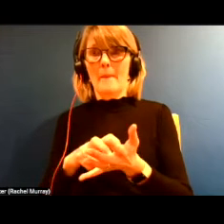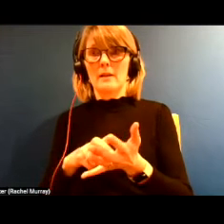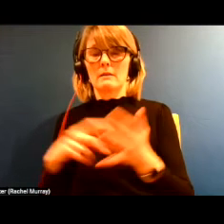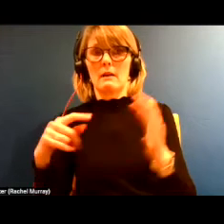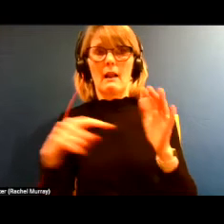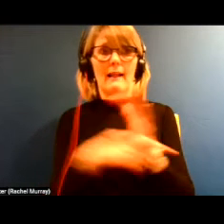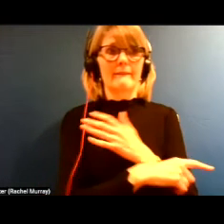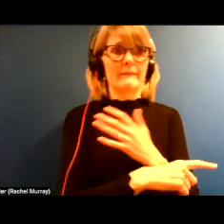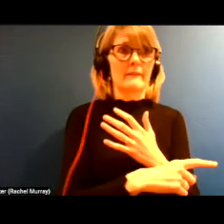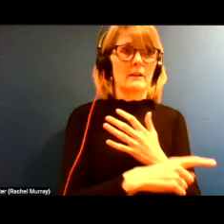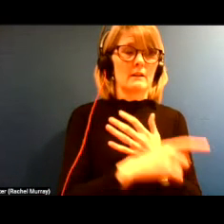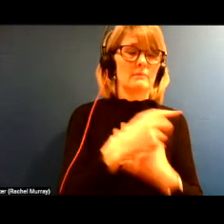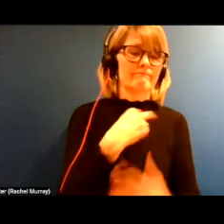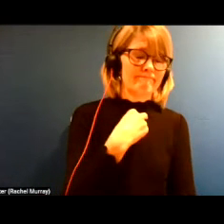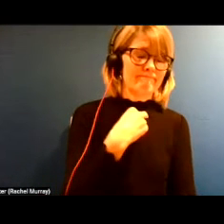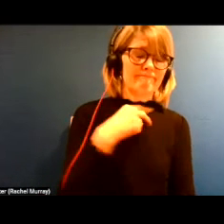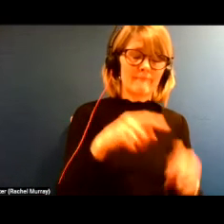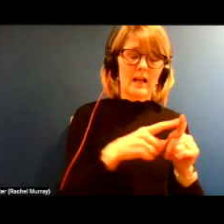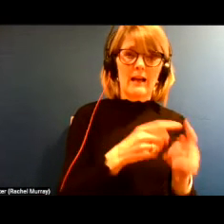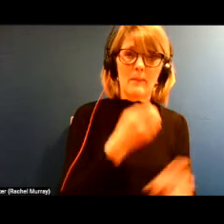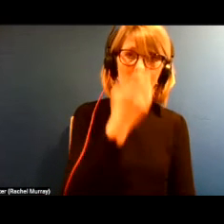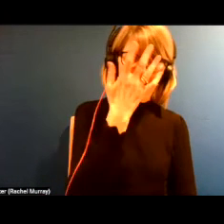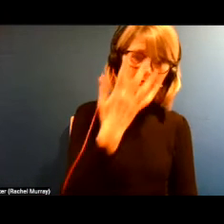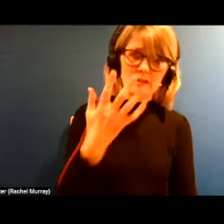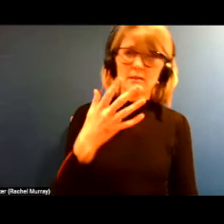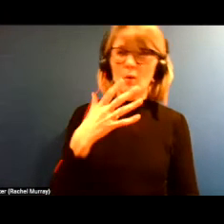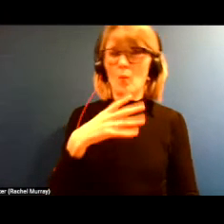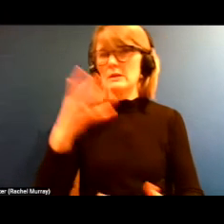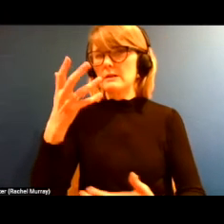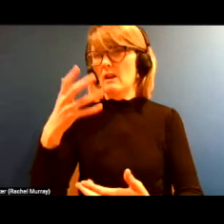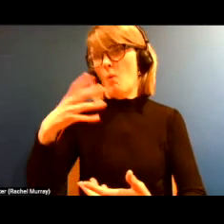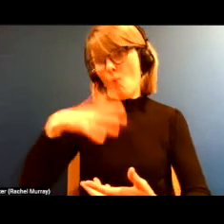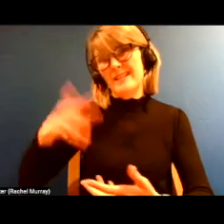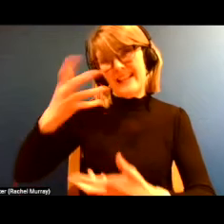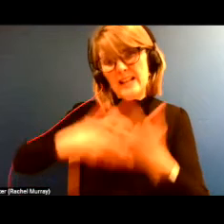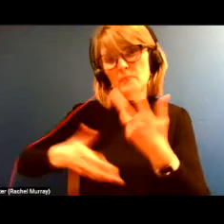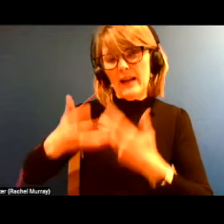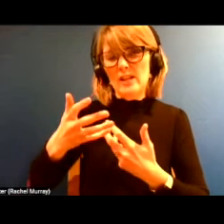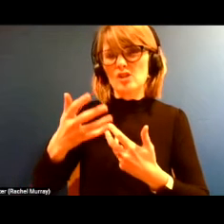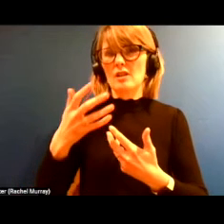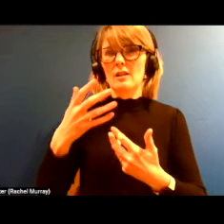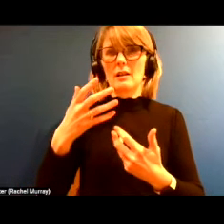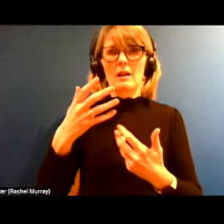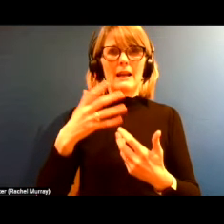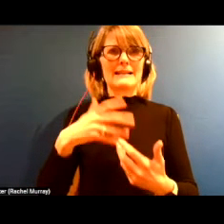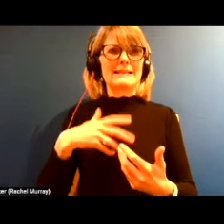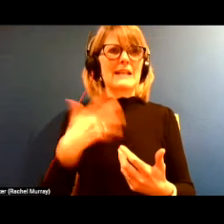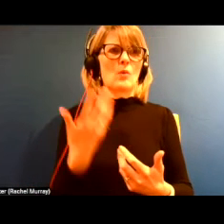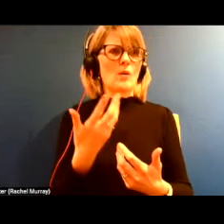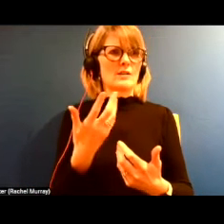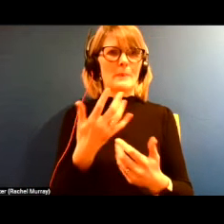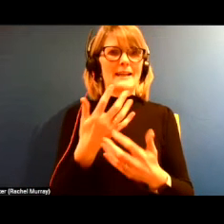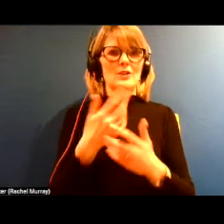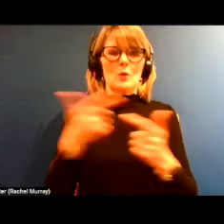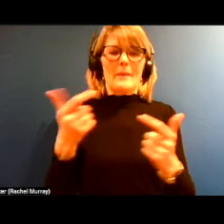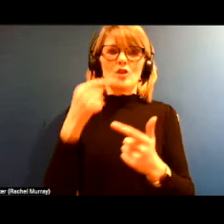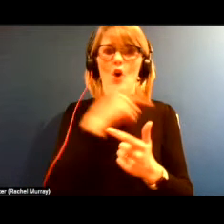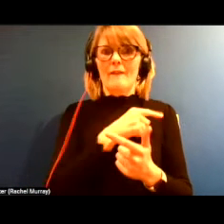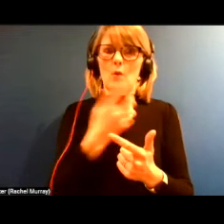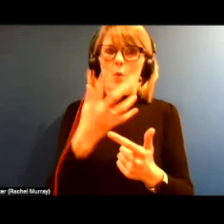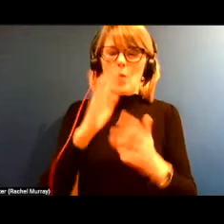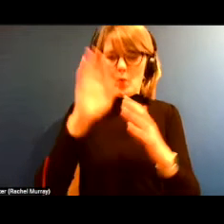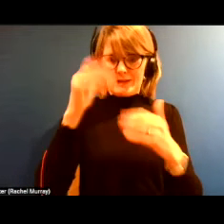I had wanted an explanation, a justification. I had not wanted to be too odd, even for an autism diagnosis, which is a